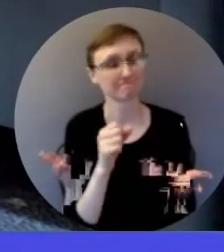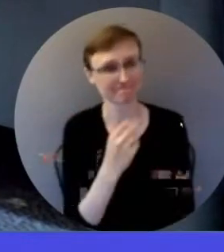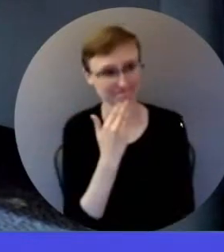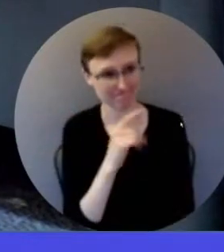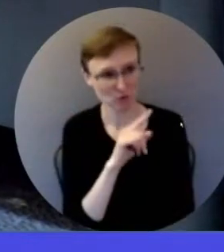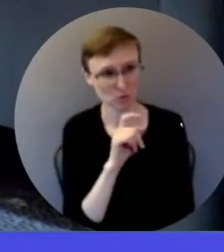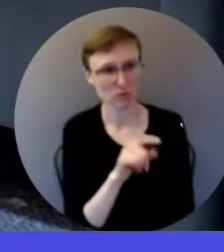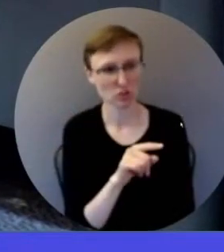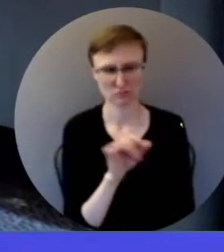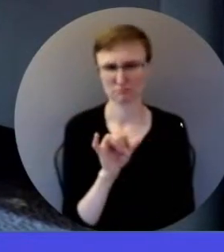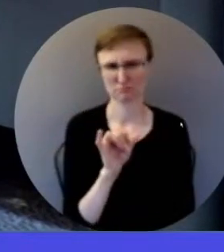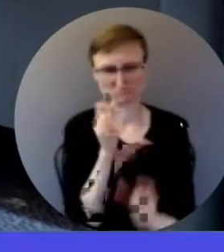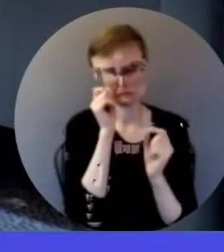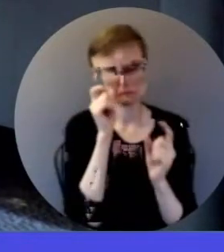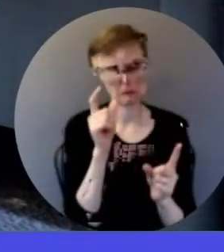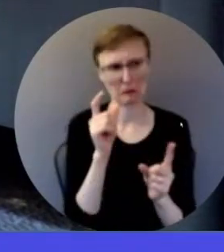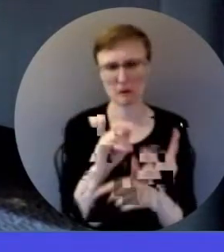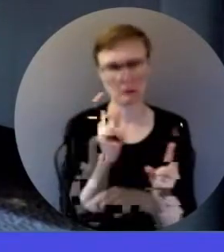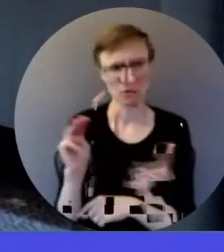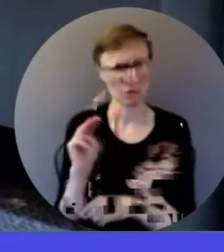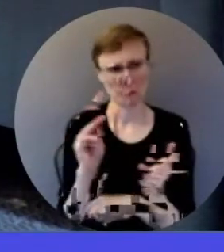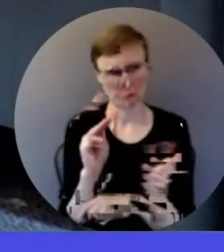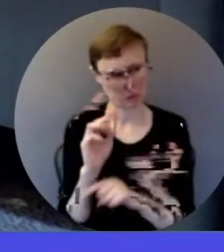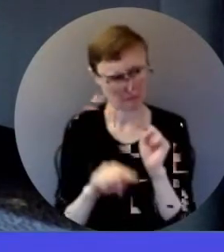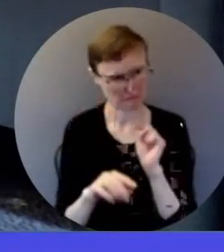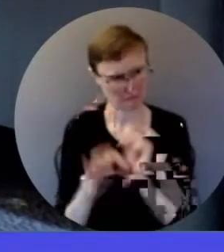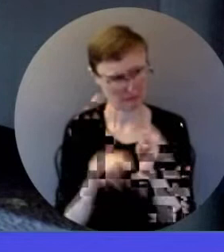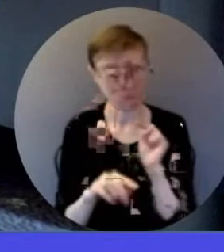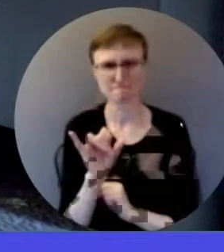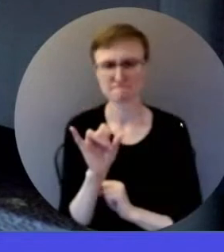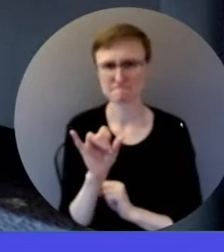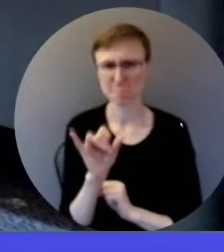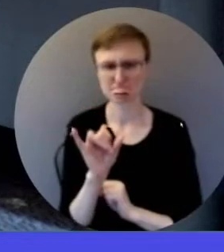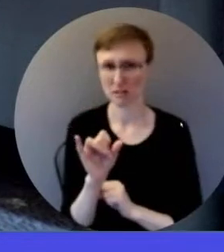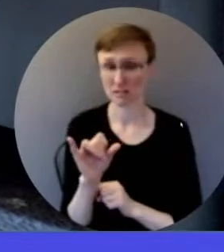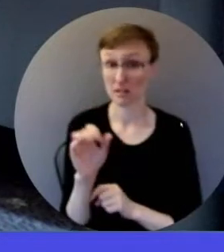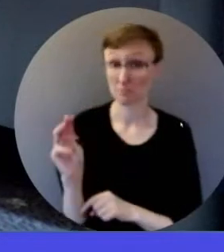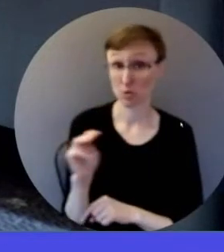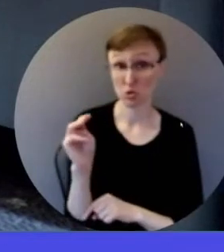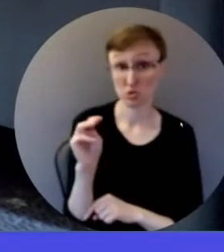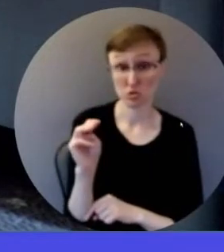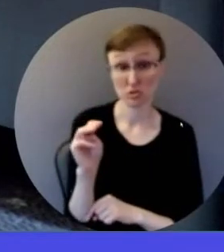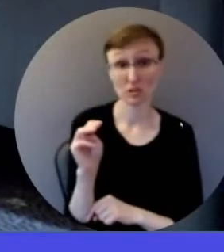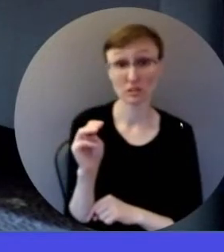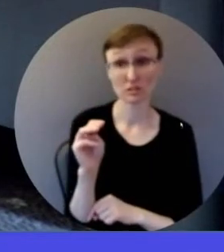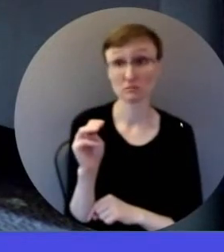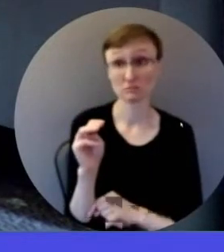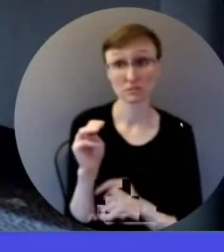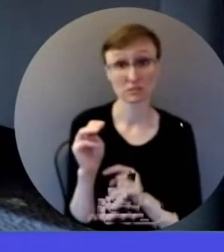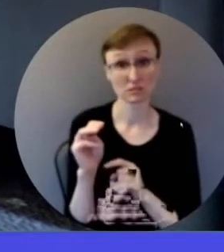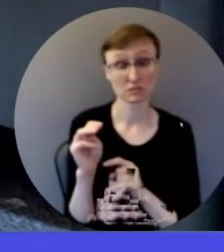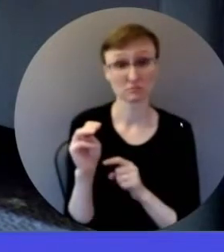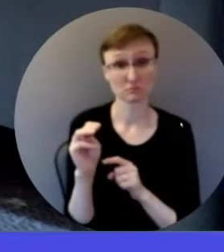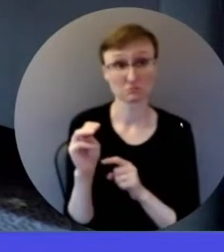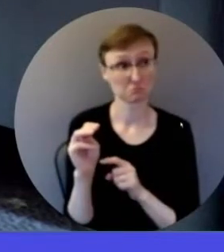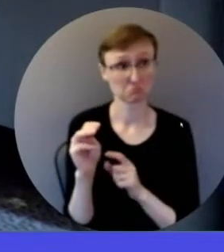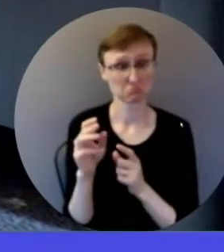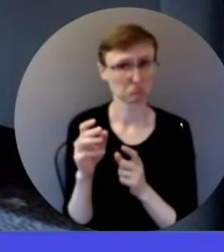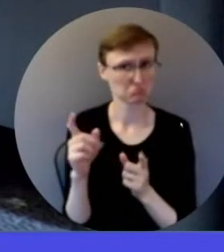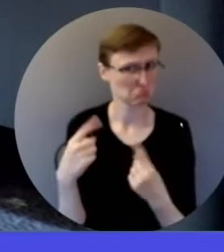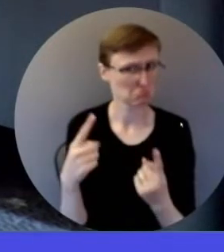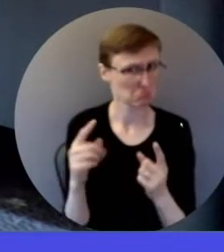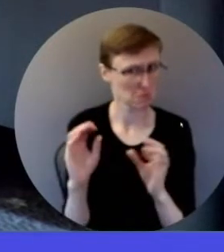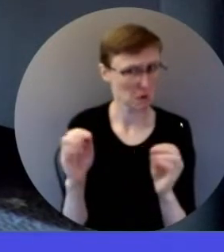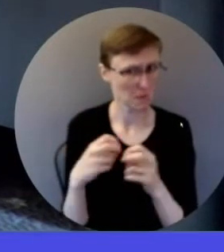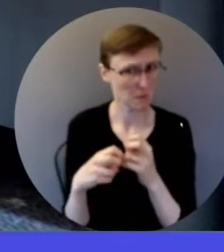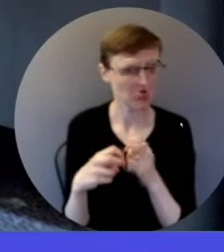Moderna in particular. That's been a product that we've really in recent times have not had any issues with. Pfizer, as you remember,